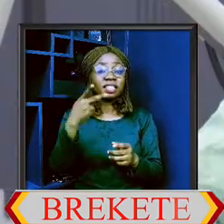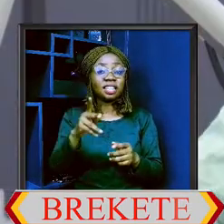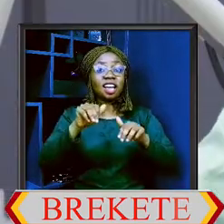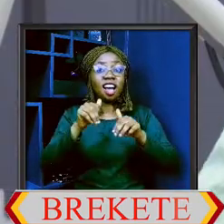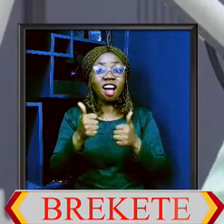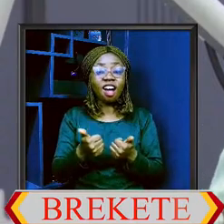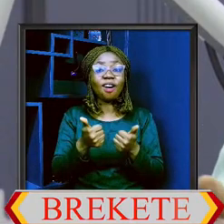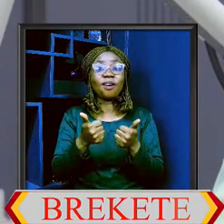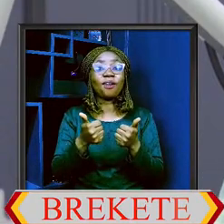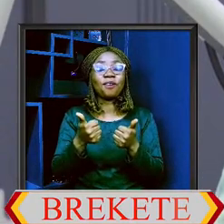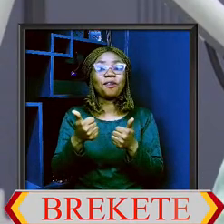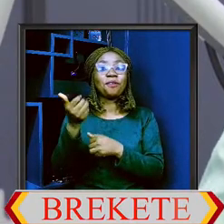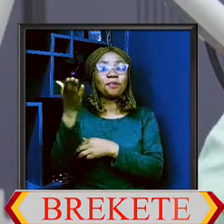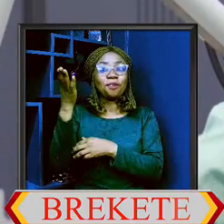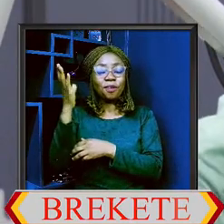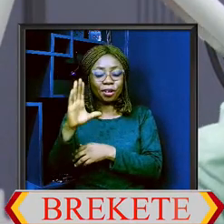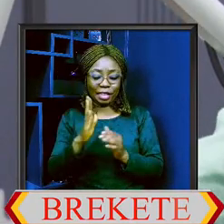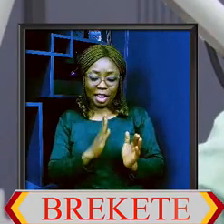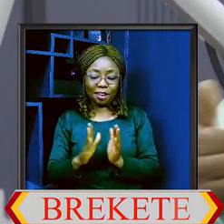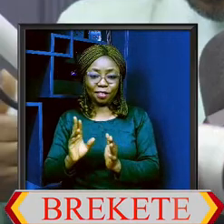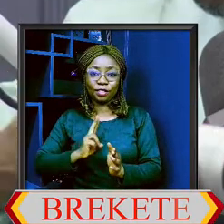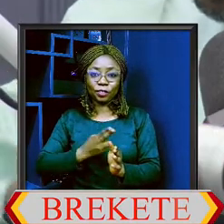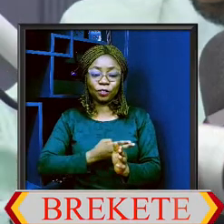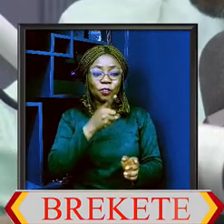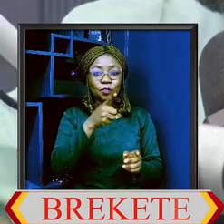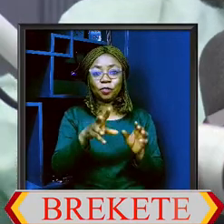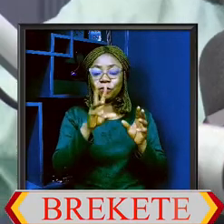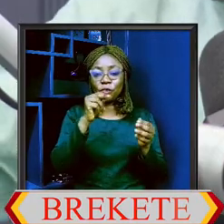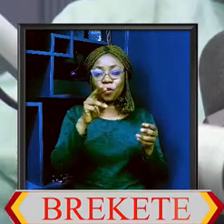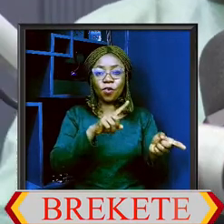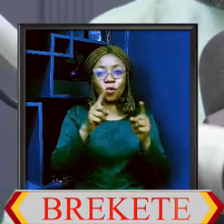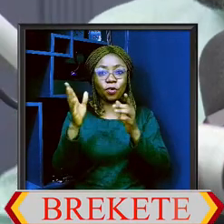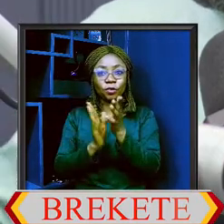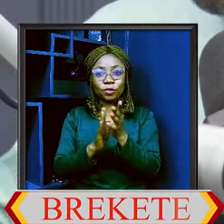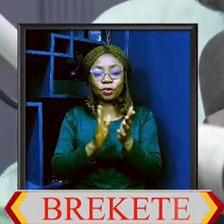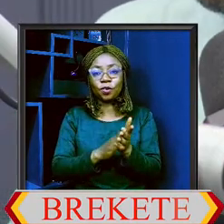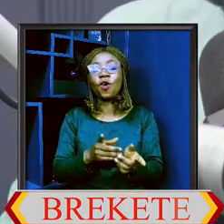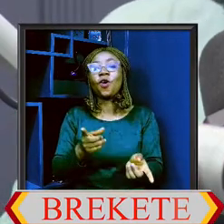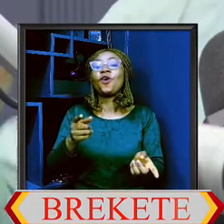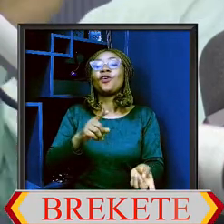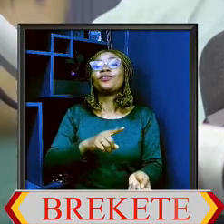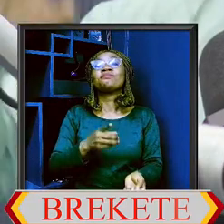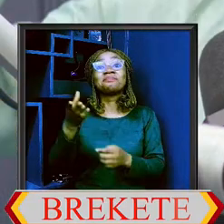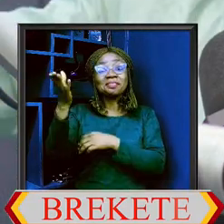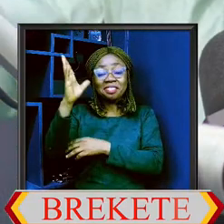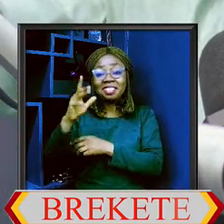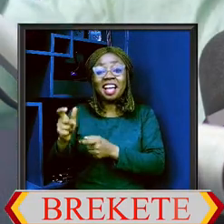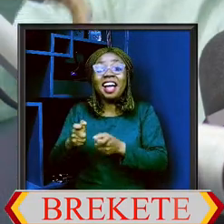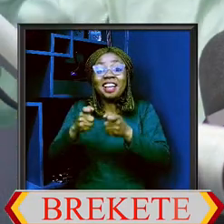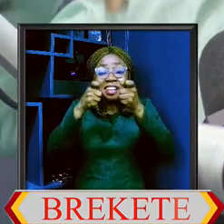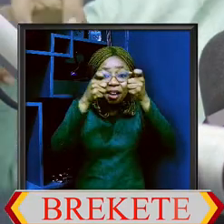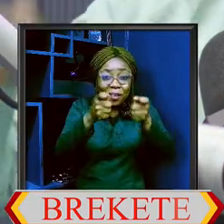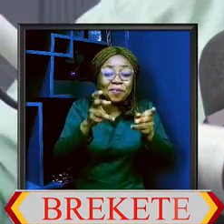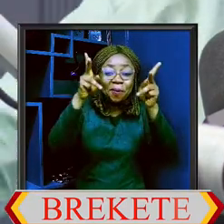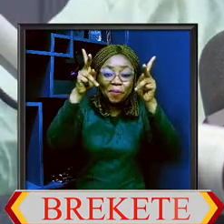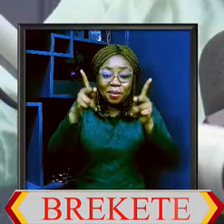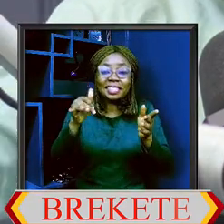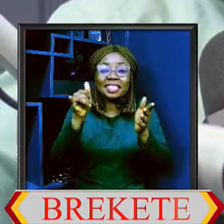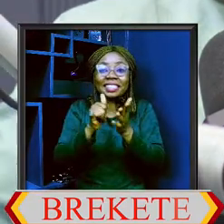law of natural compensation you not go school I not go school God can't compensate you